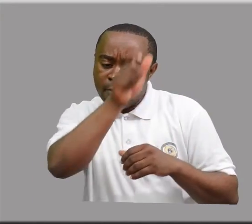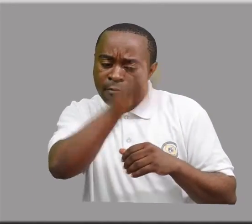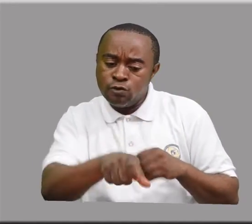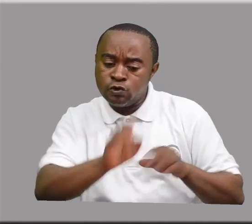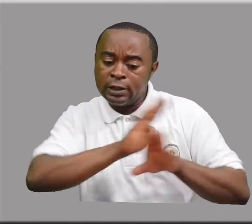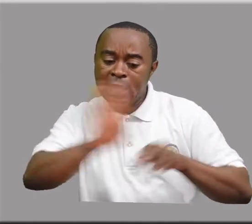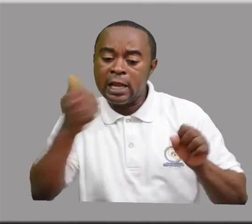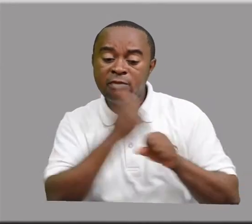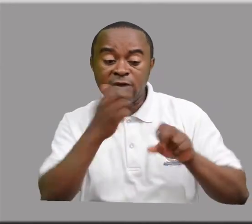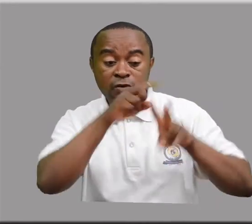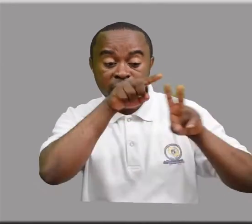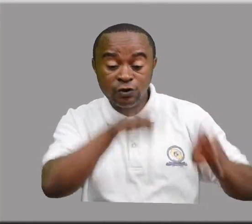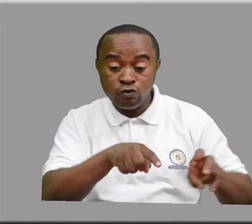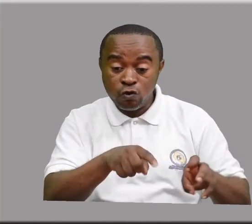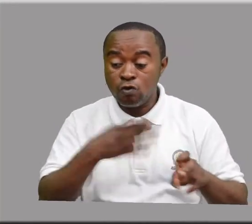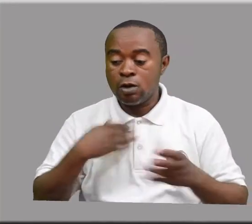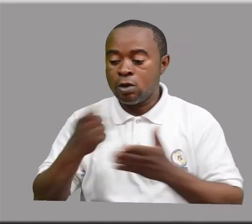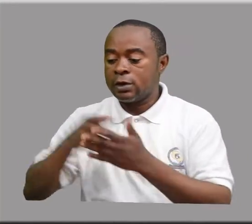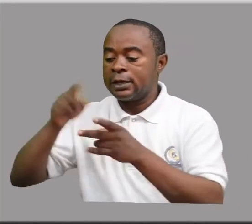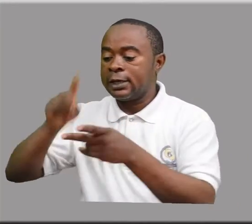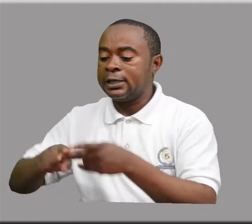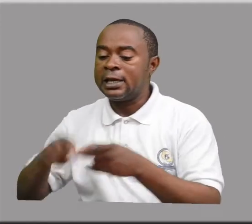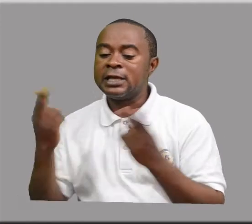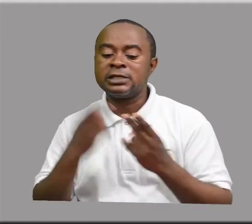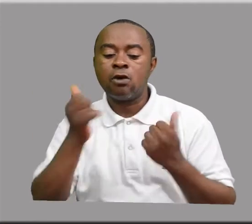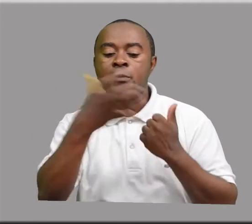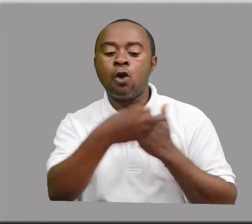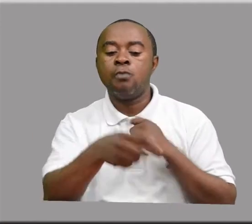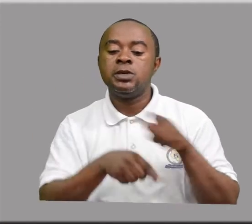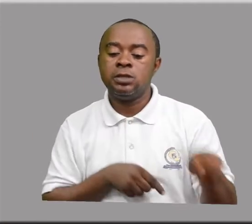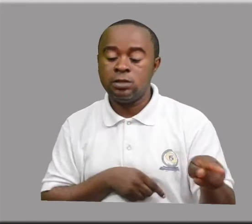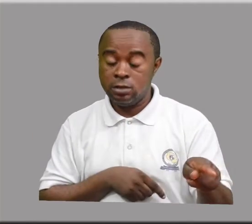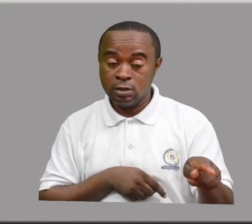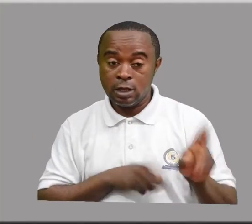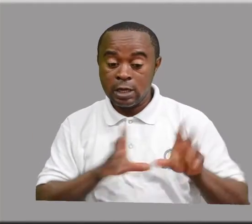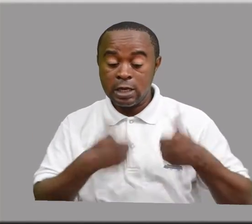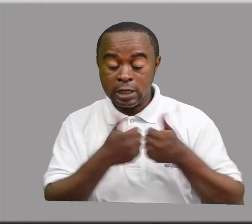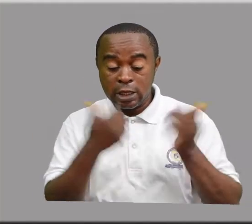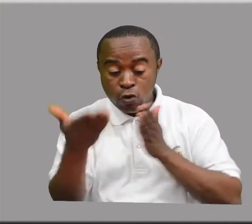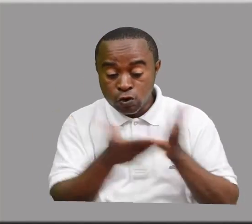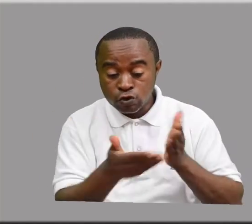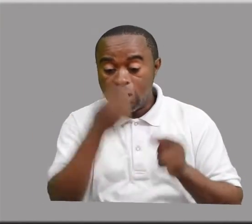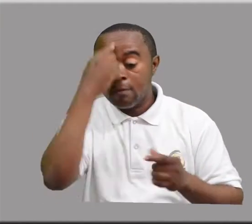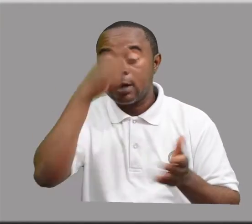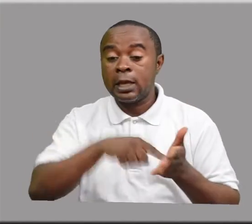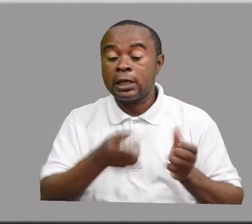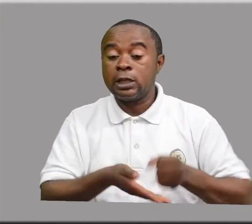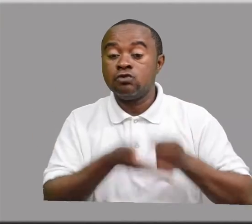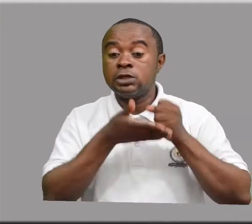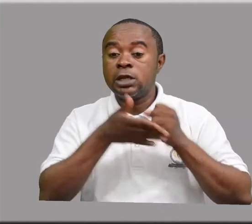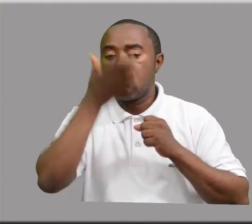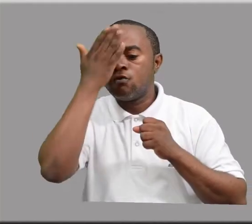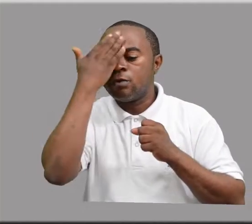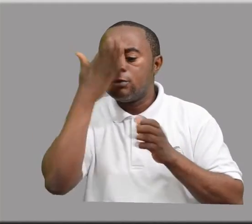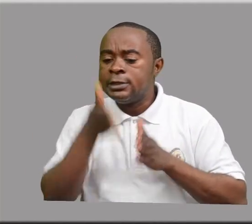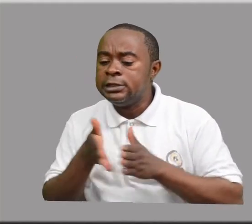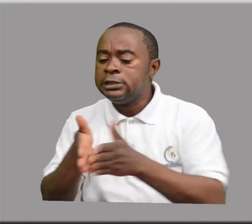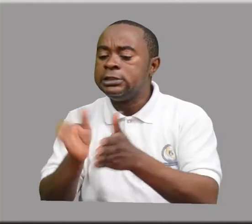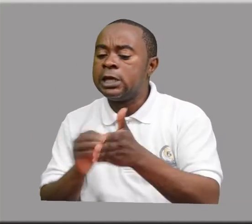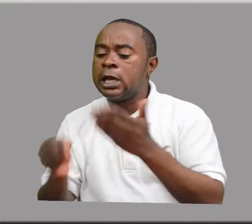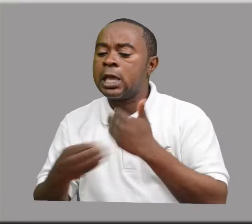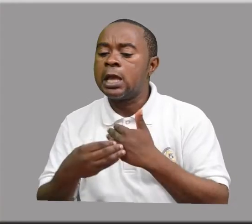So it is very important to do a good background study to the topic that you want to look at, so that